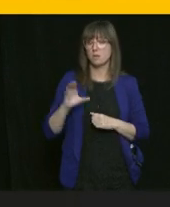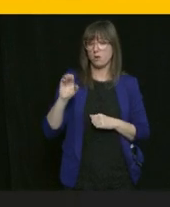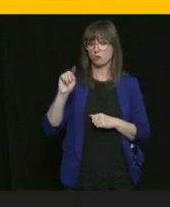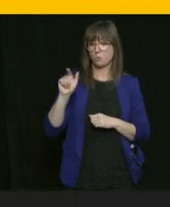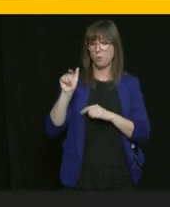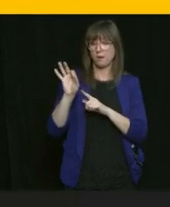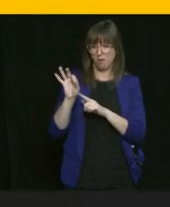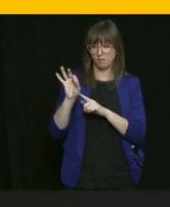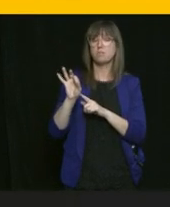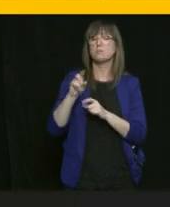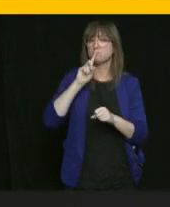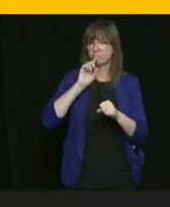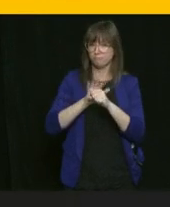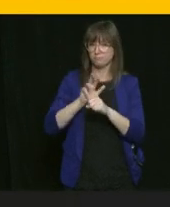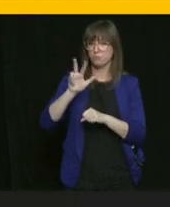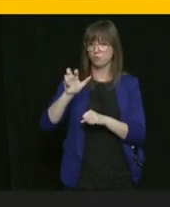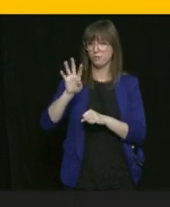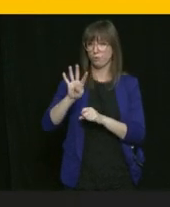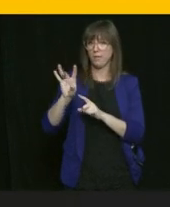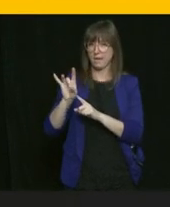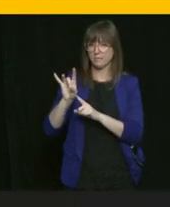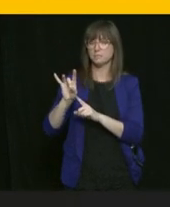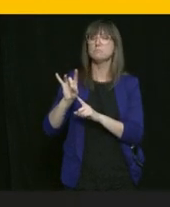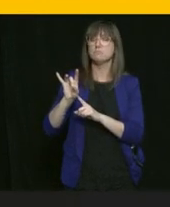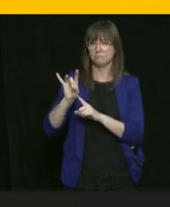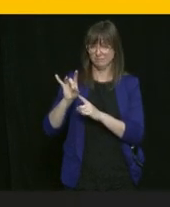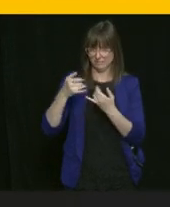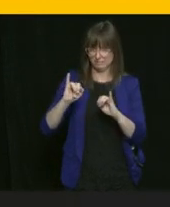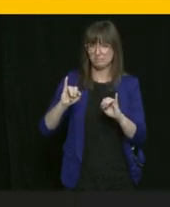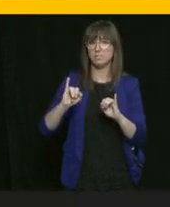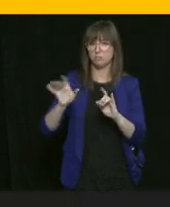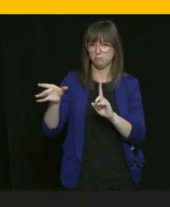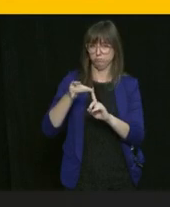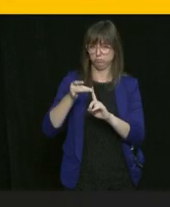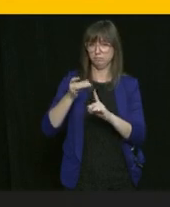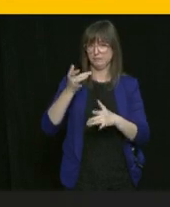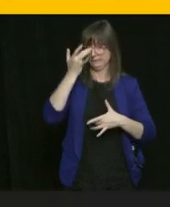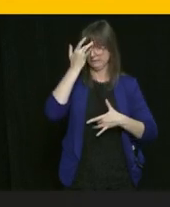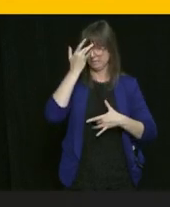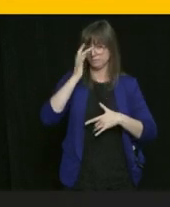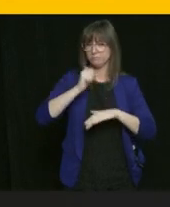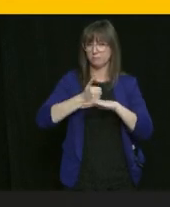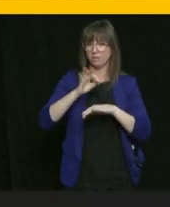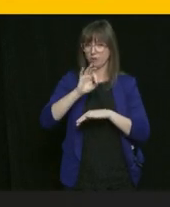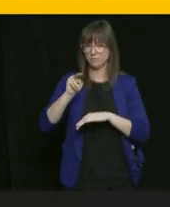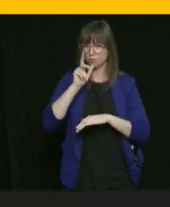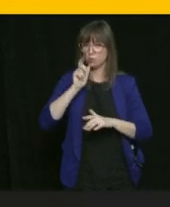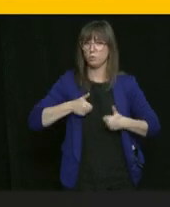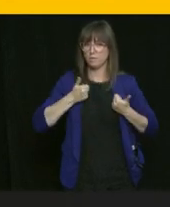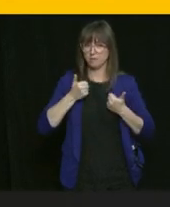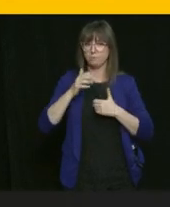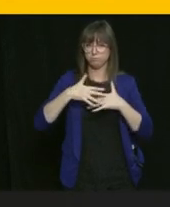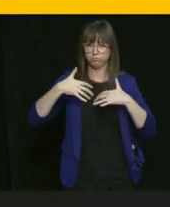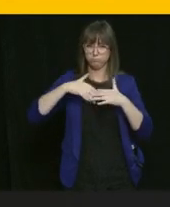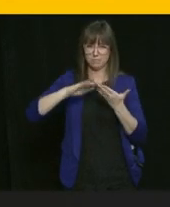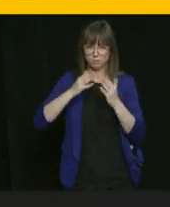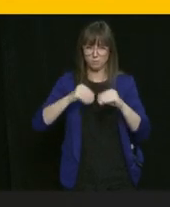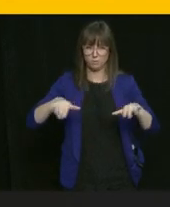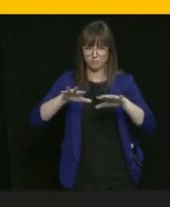29th, we can confirm 348 active cases among First Nations living on a reserve for a total